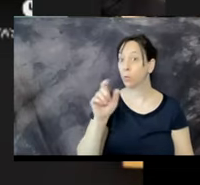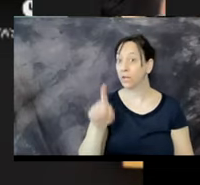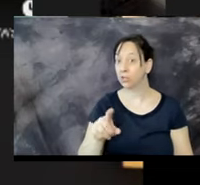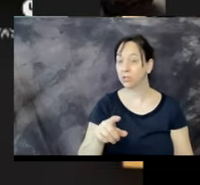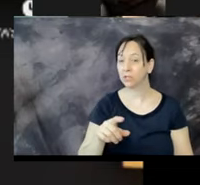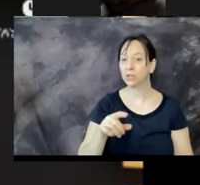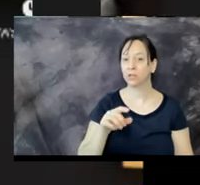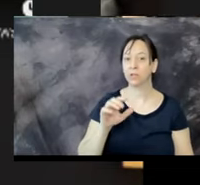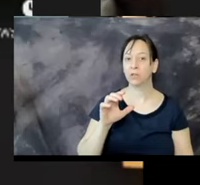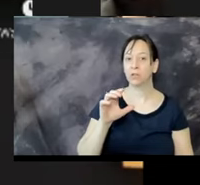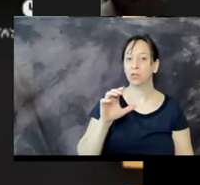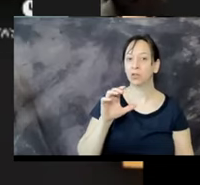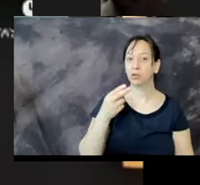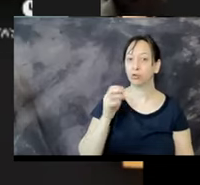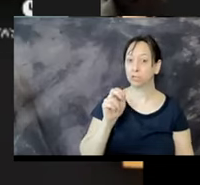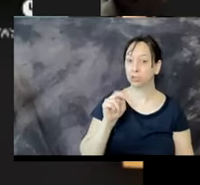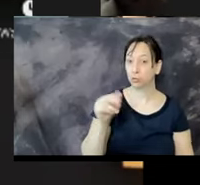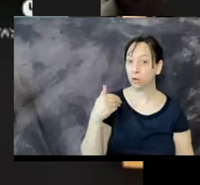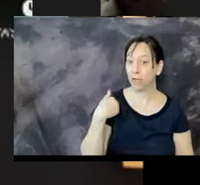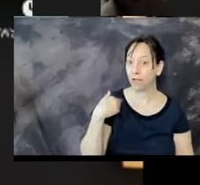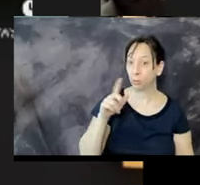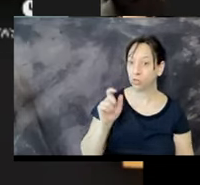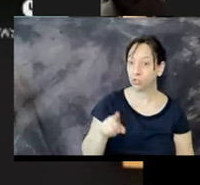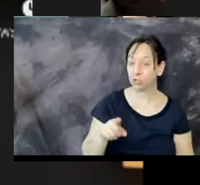Kristen, do you have a question for us?